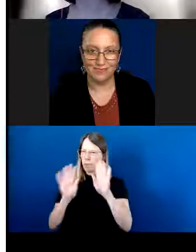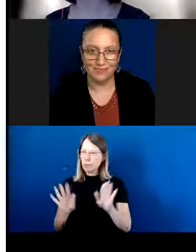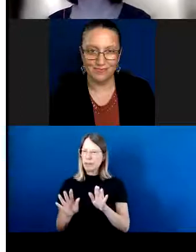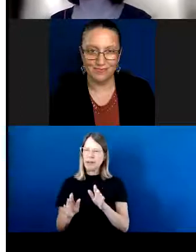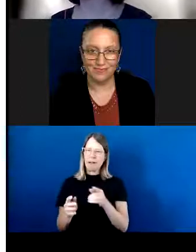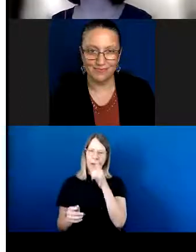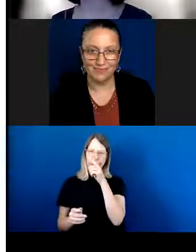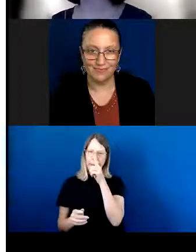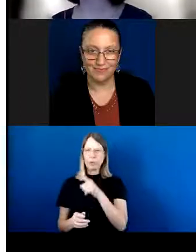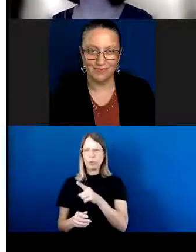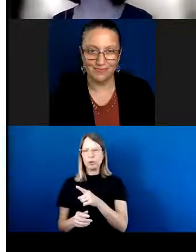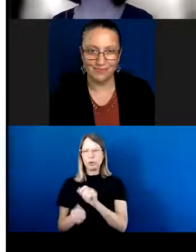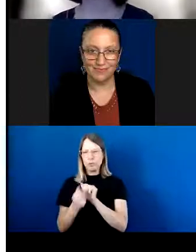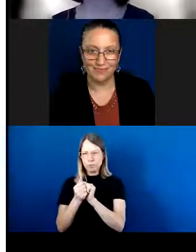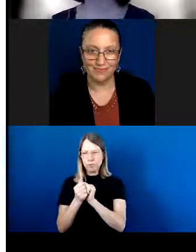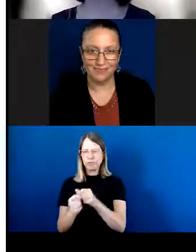sisters, our mates.